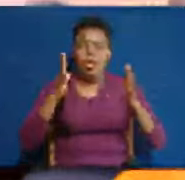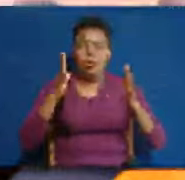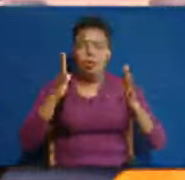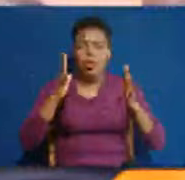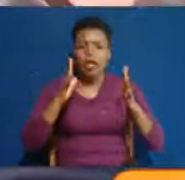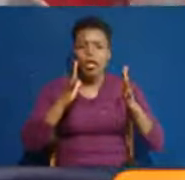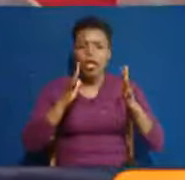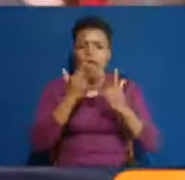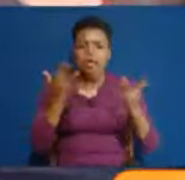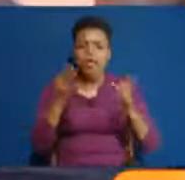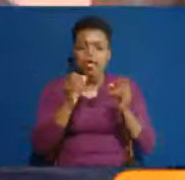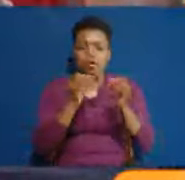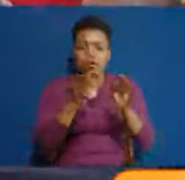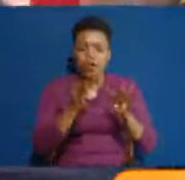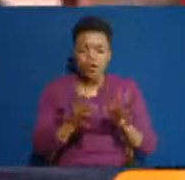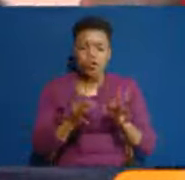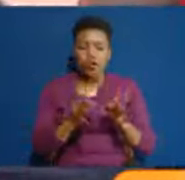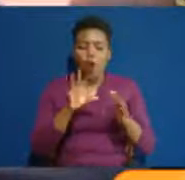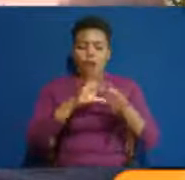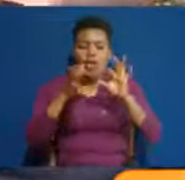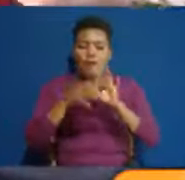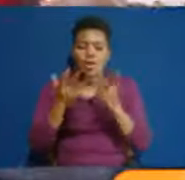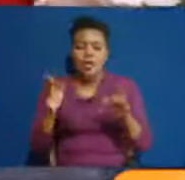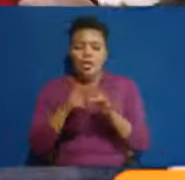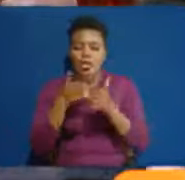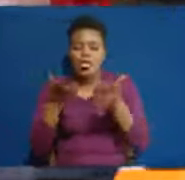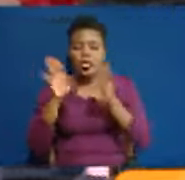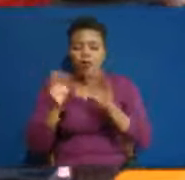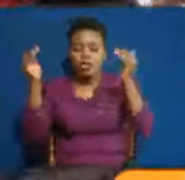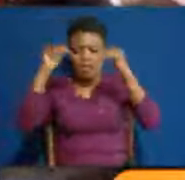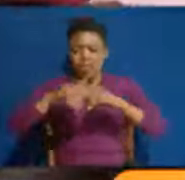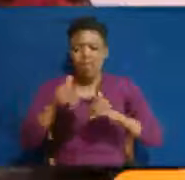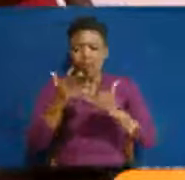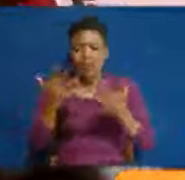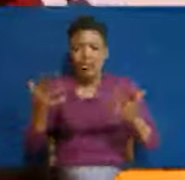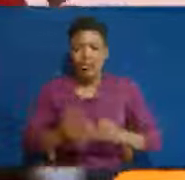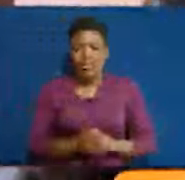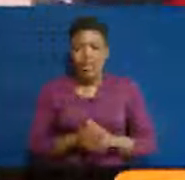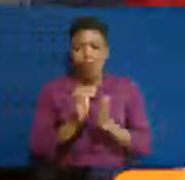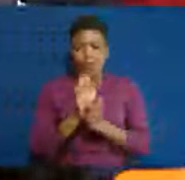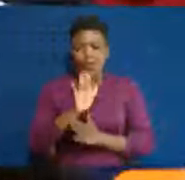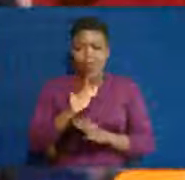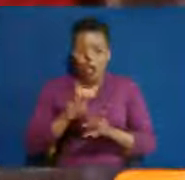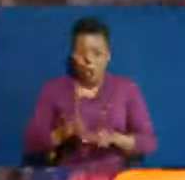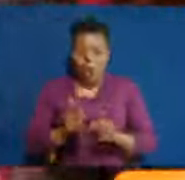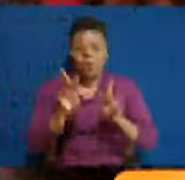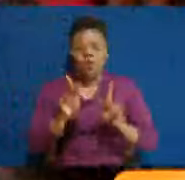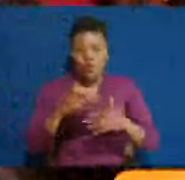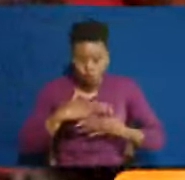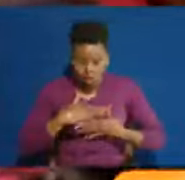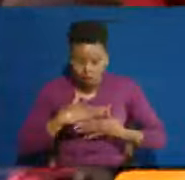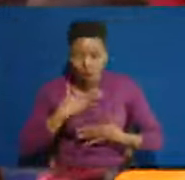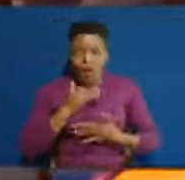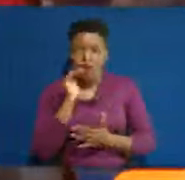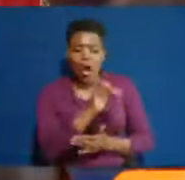by the official Olympics kit and the closing ceremony kit. With your permission, Your Excellency, I'll